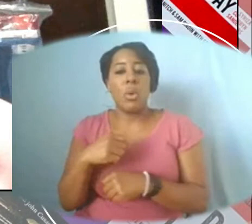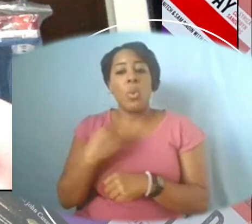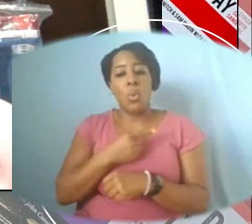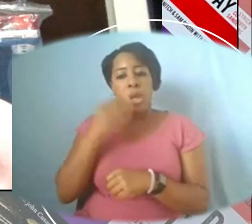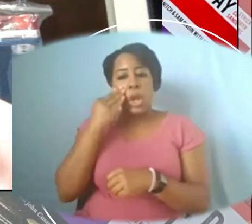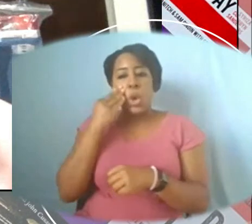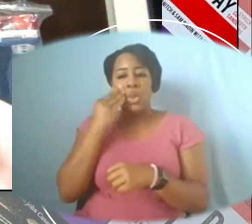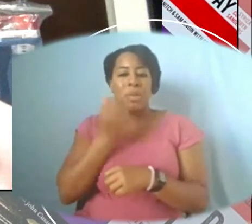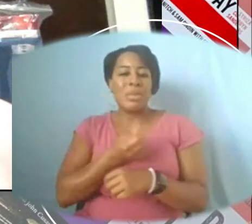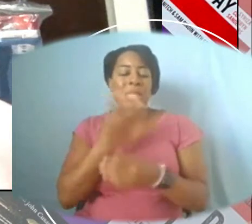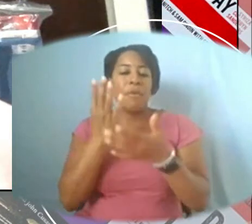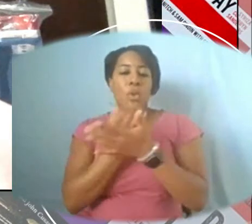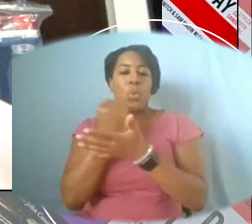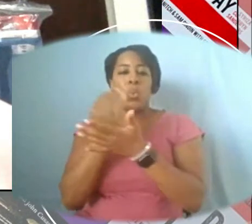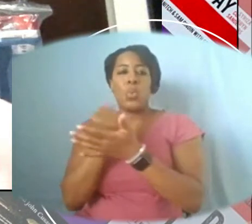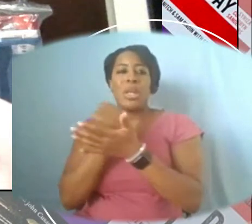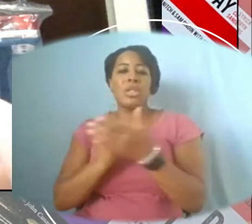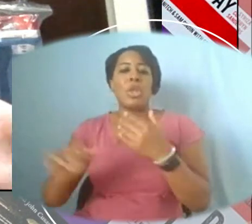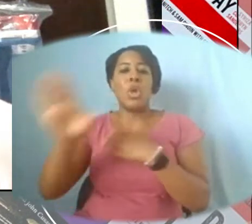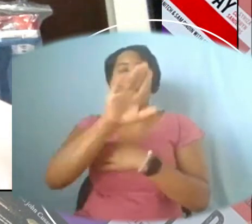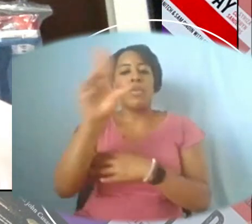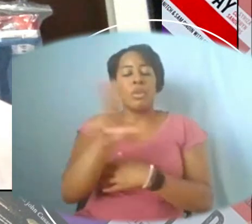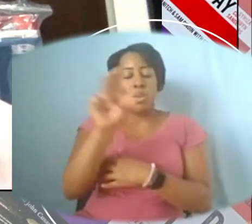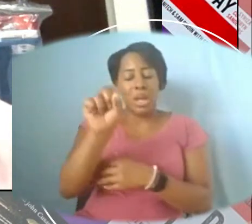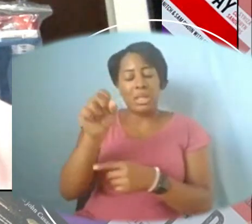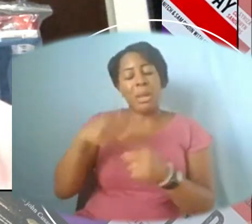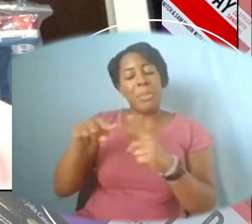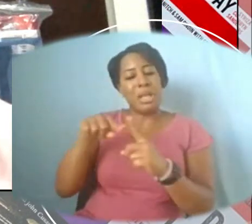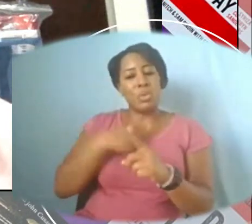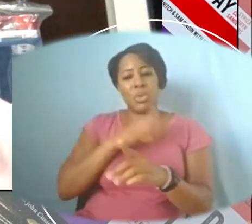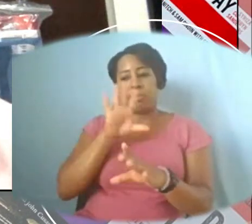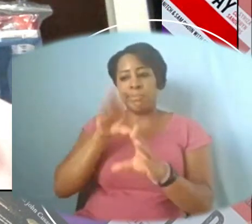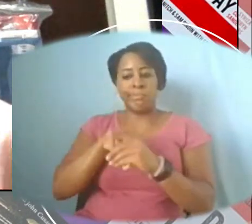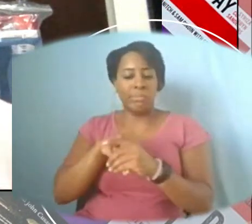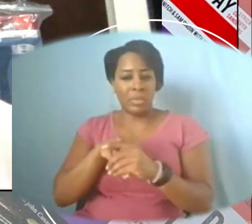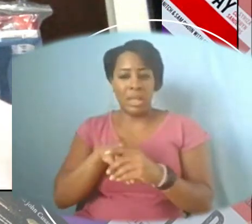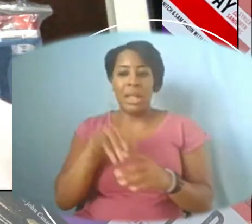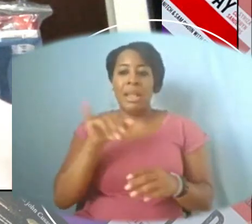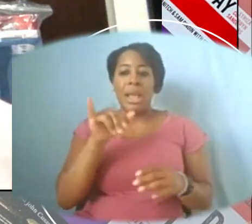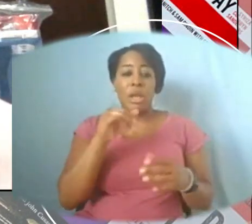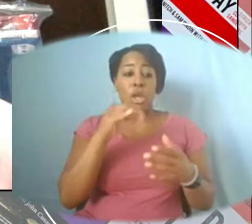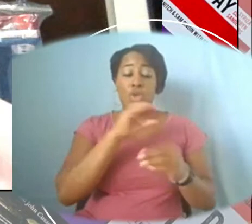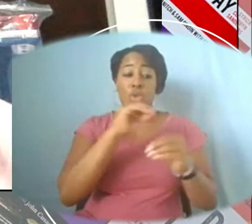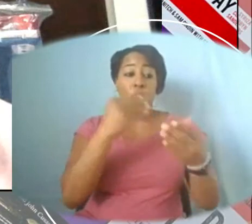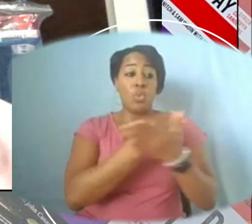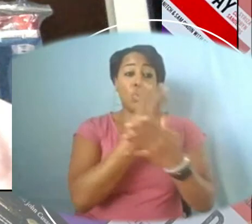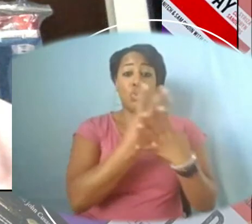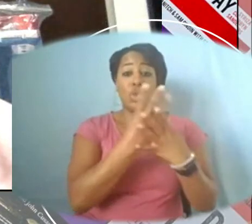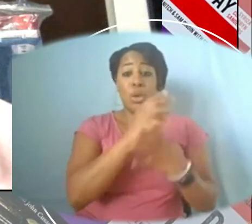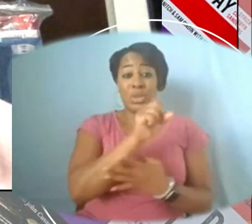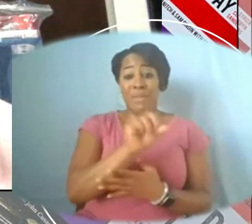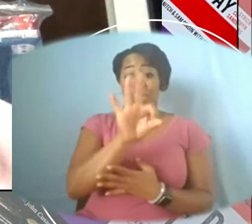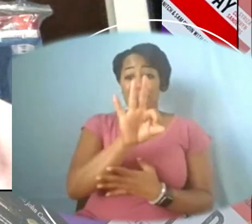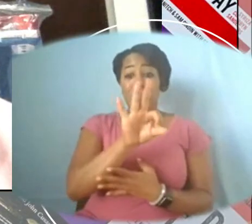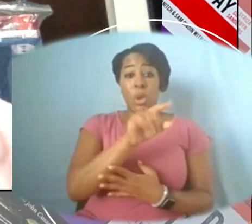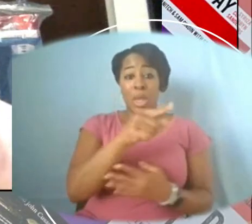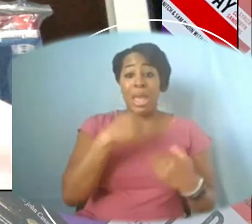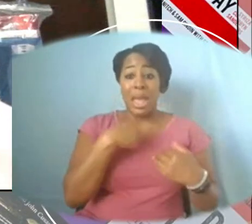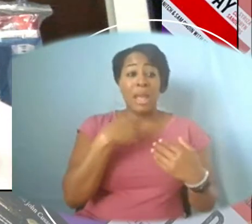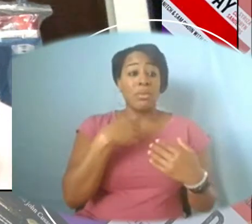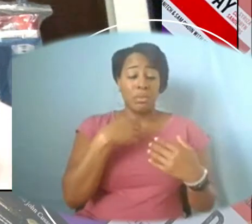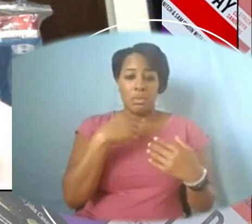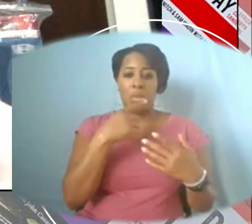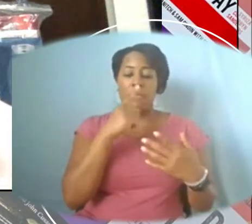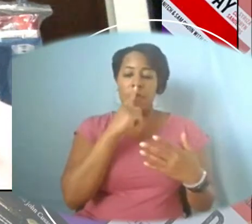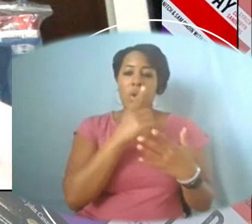to be in that fight with campaigns like those, like No New Jails San Francisco, who had a major win around their No New Jails campaign, which